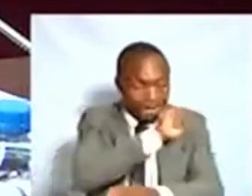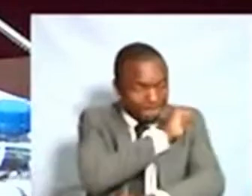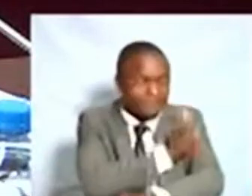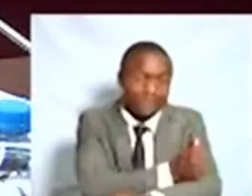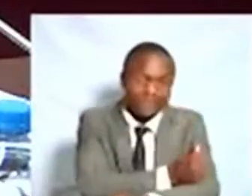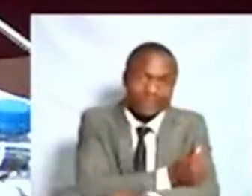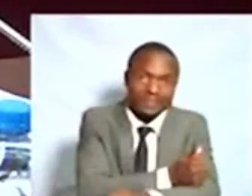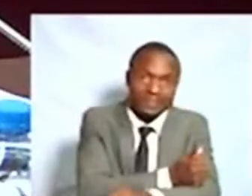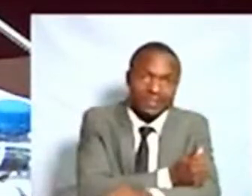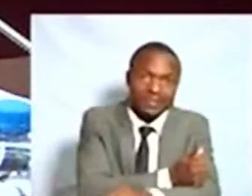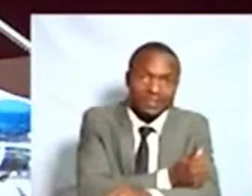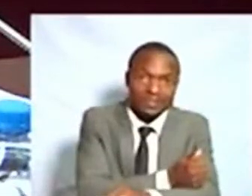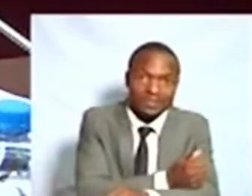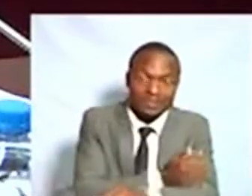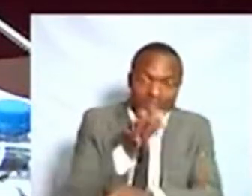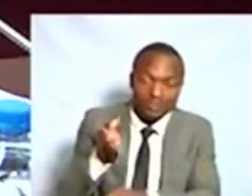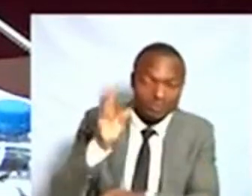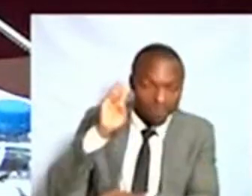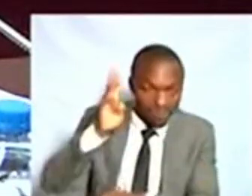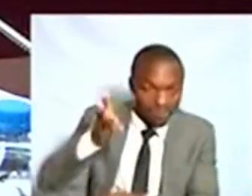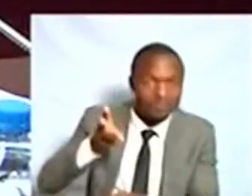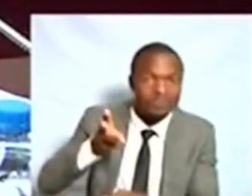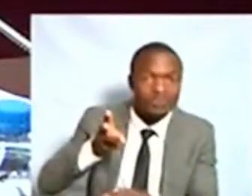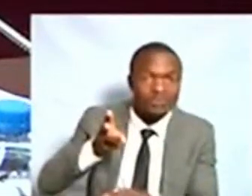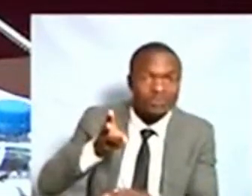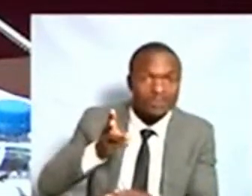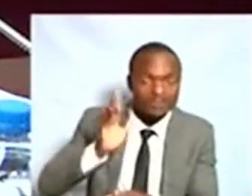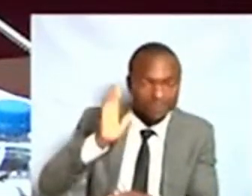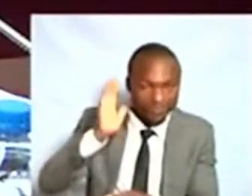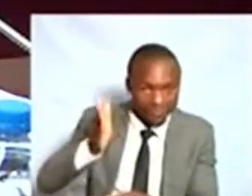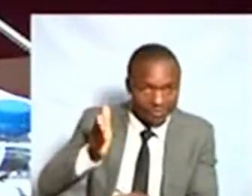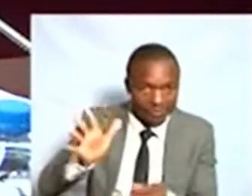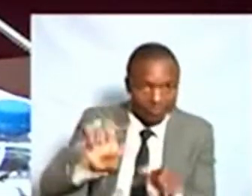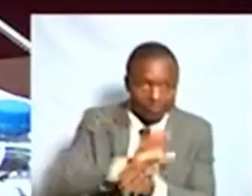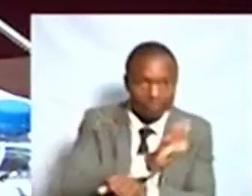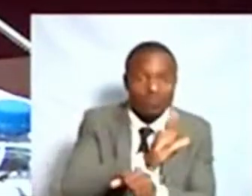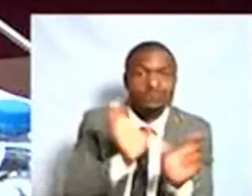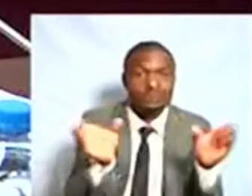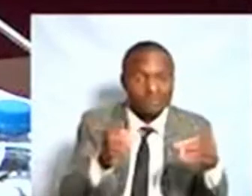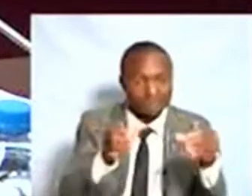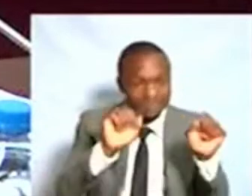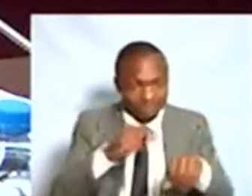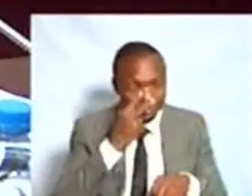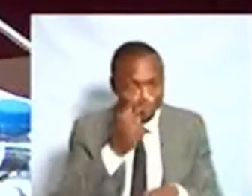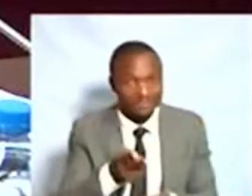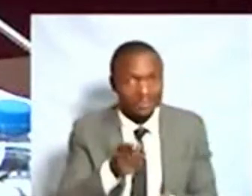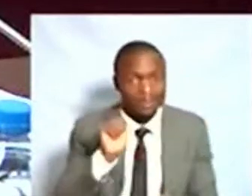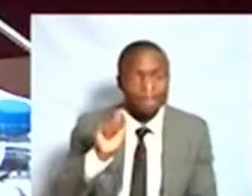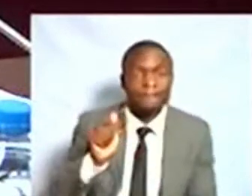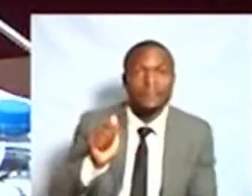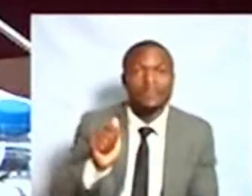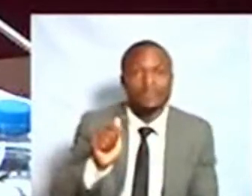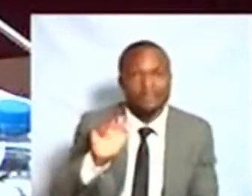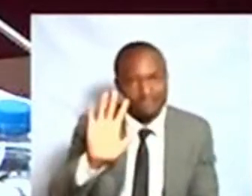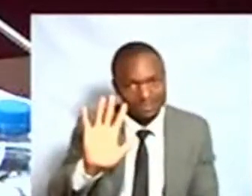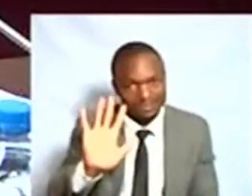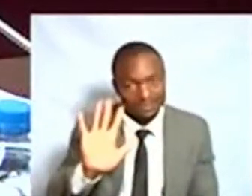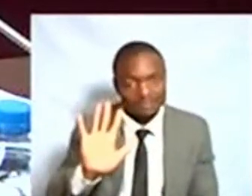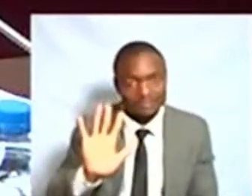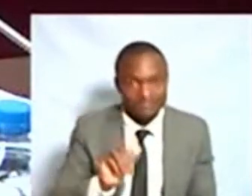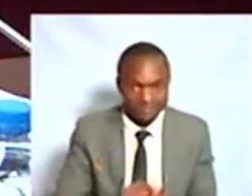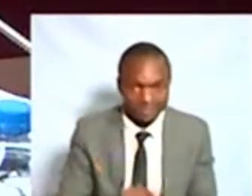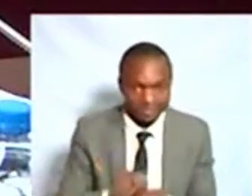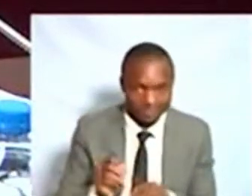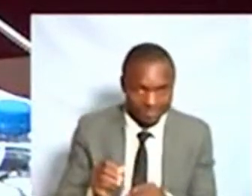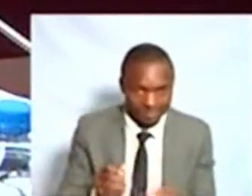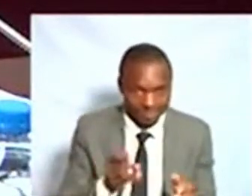for demolition, which will further be considered by full council. Please see Appendix 5. Remedial